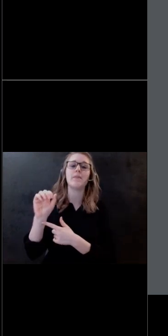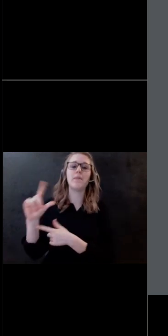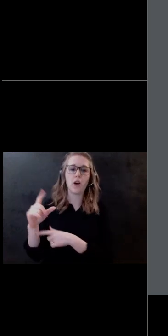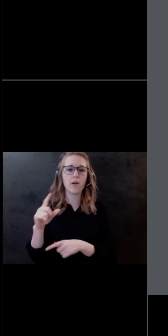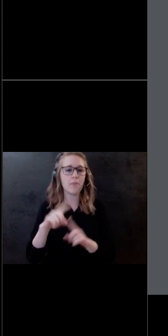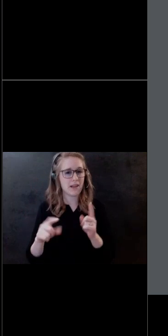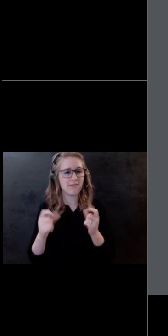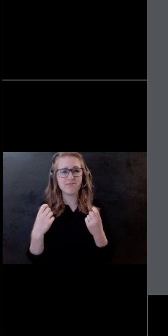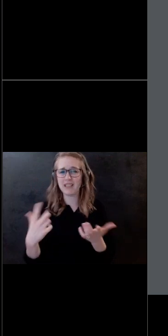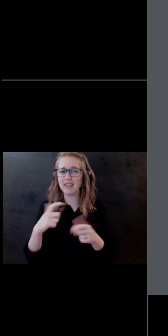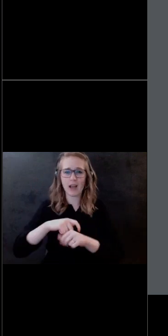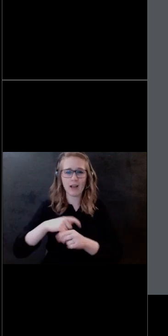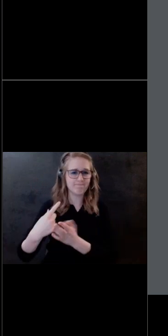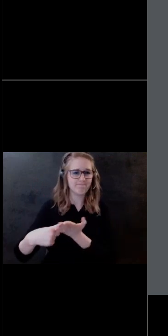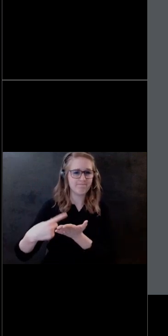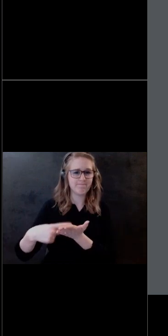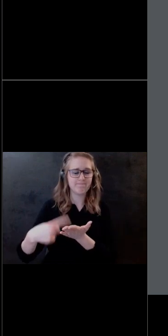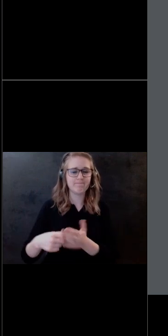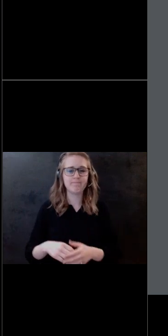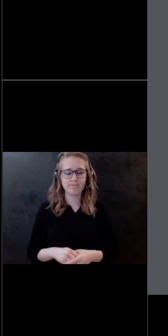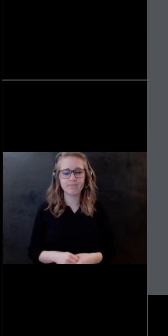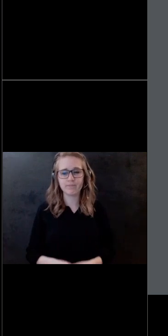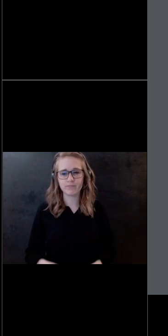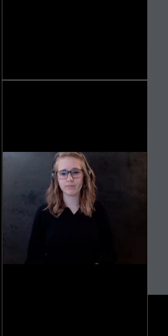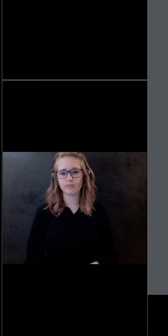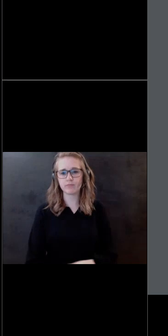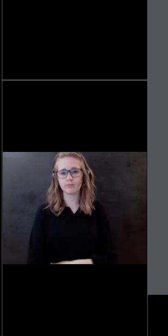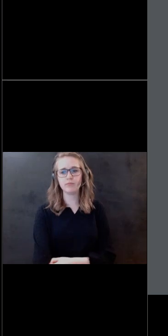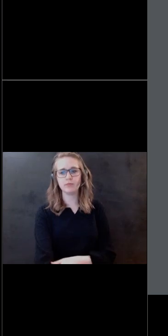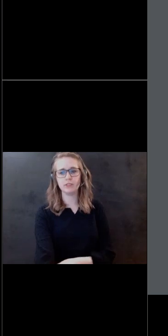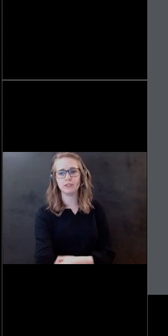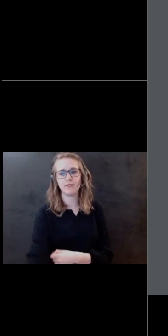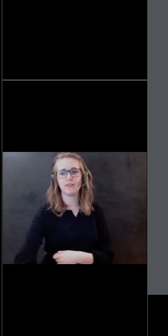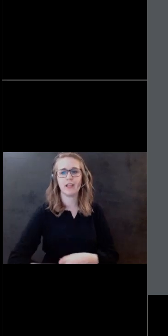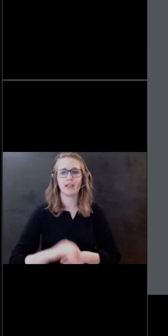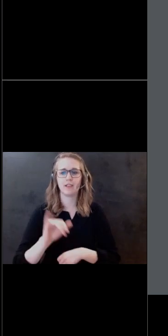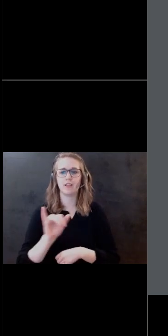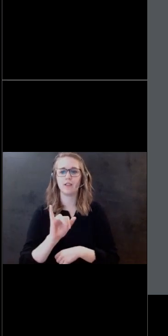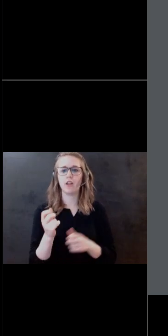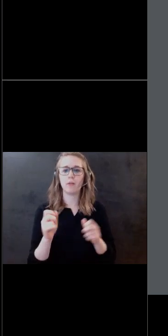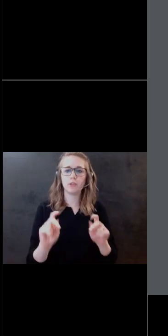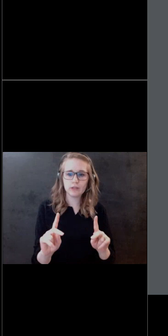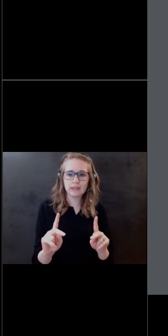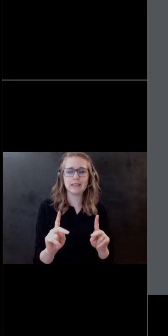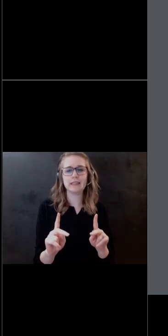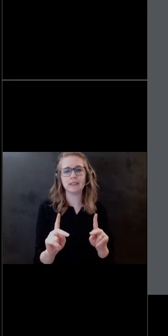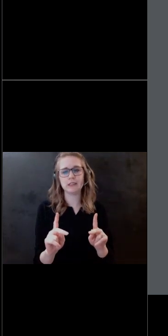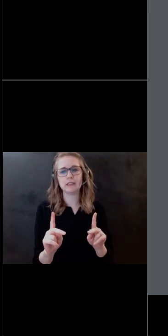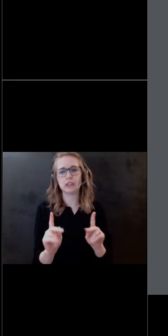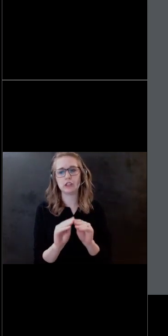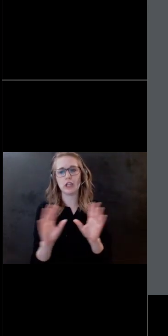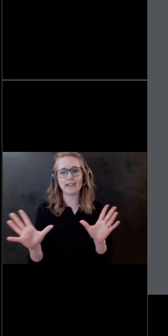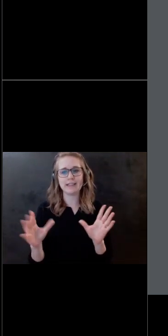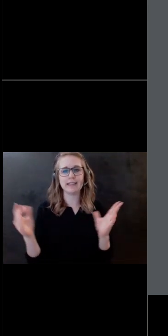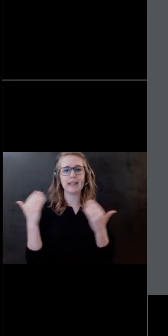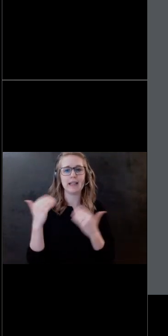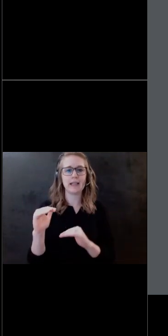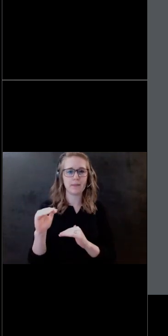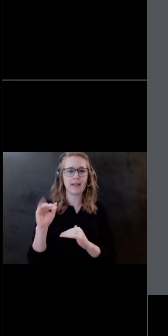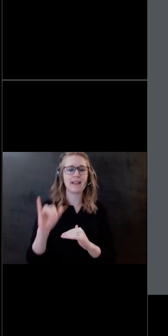times. As we talk about opportunities, there's obviously the limit that it's